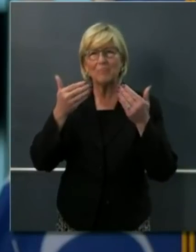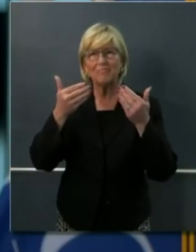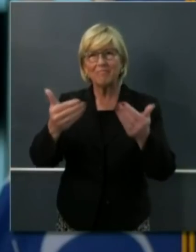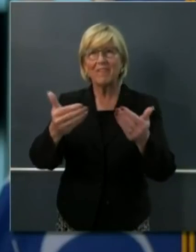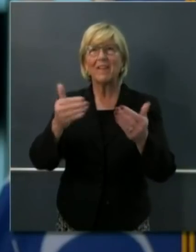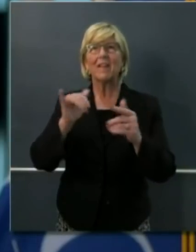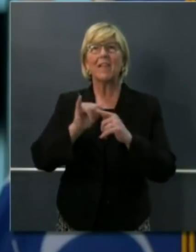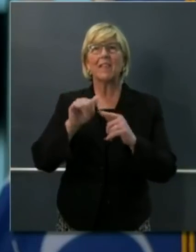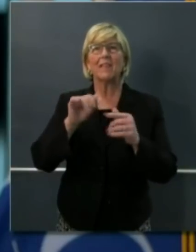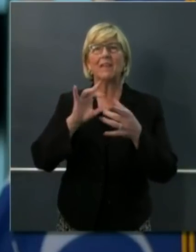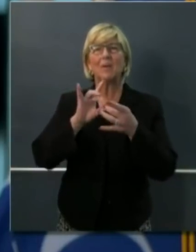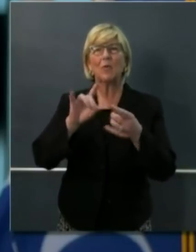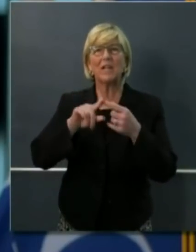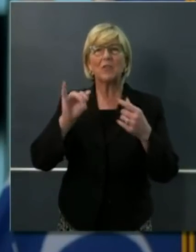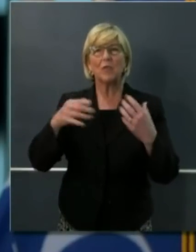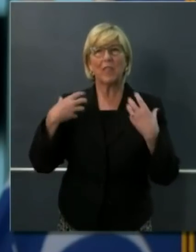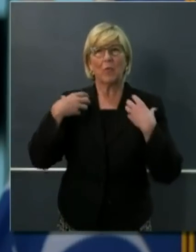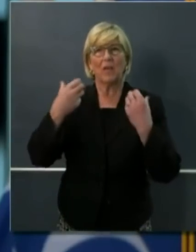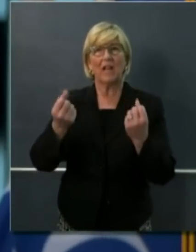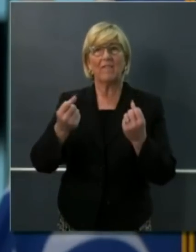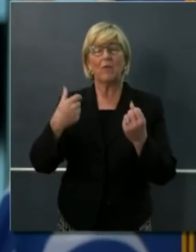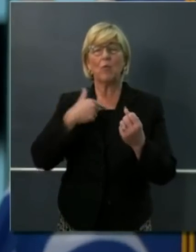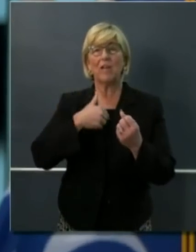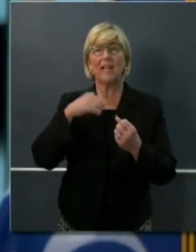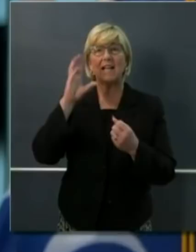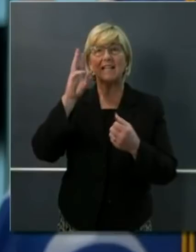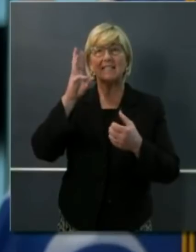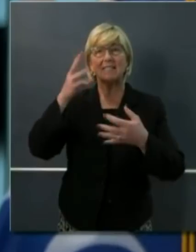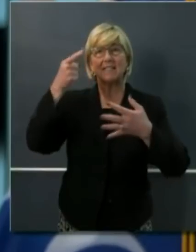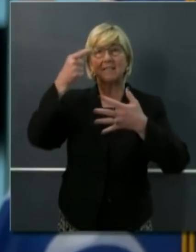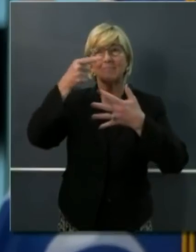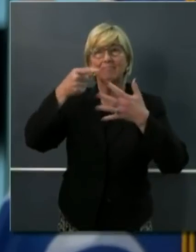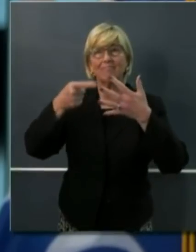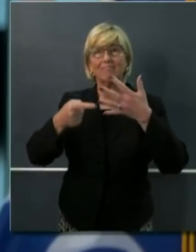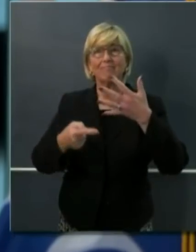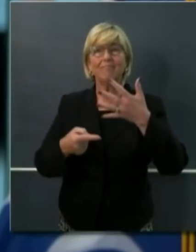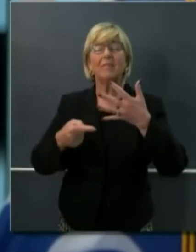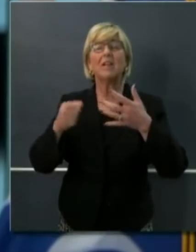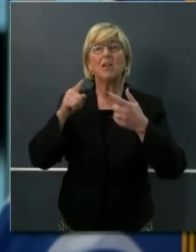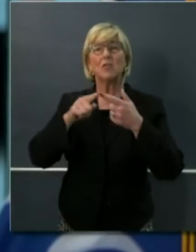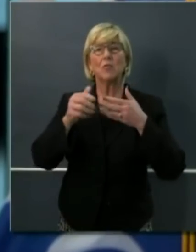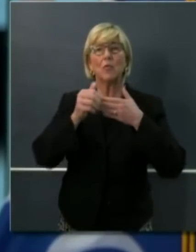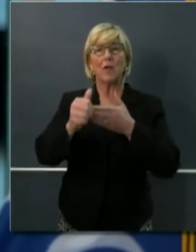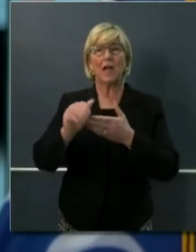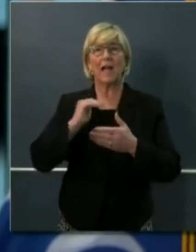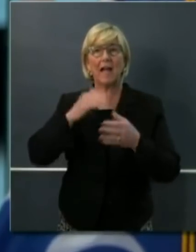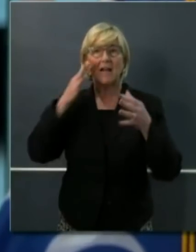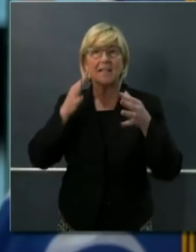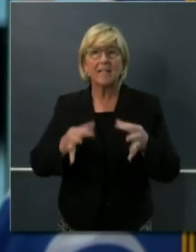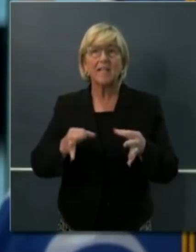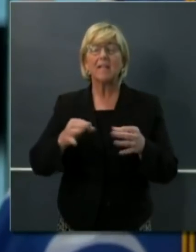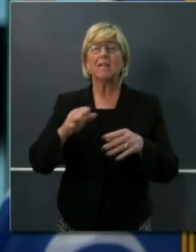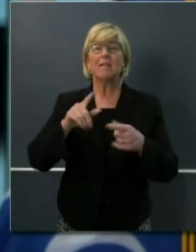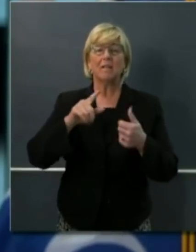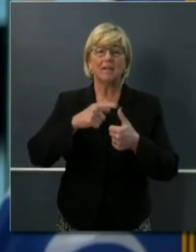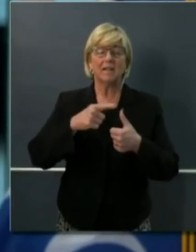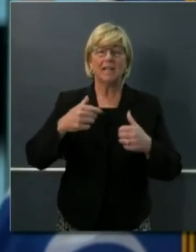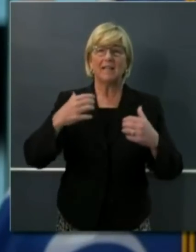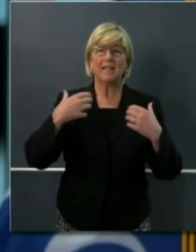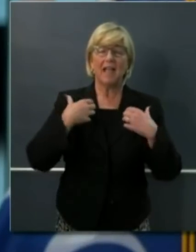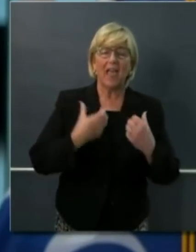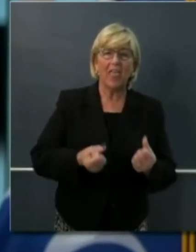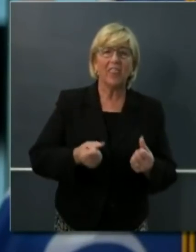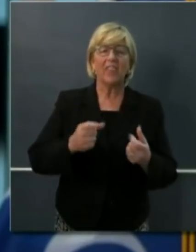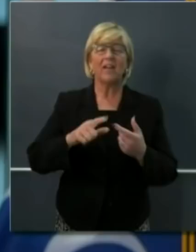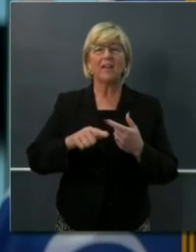out 6 specific indicators that would guide our decision-making based upon health, science, real